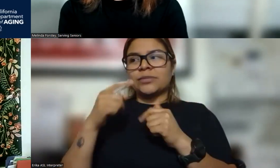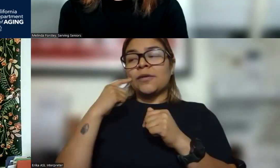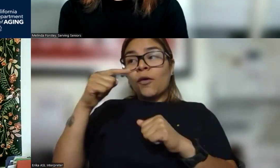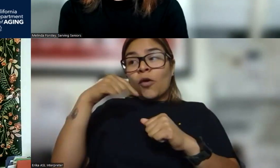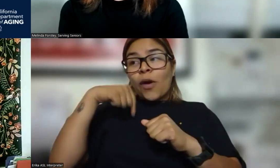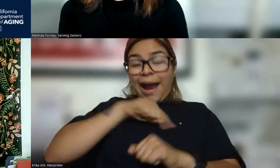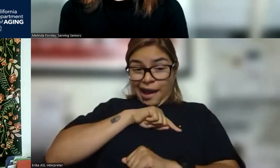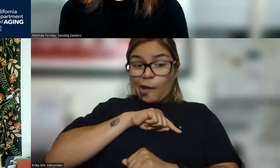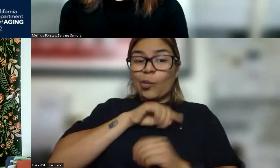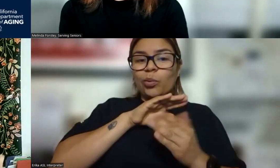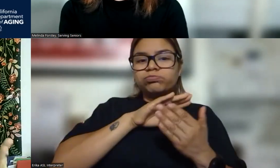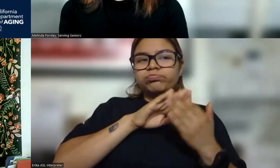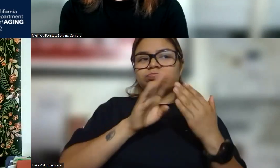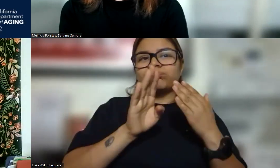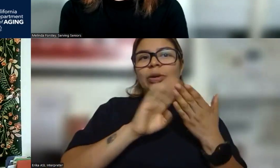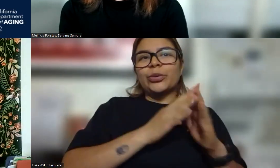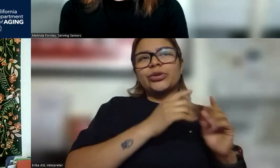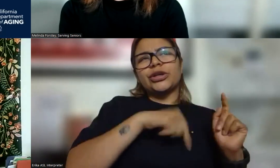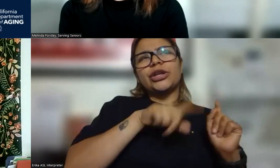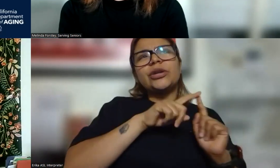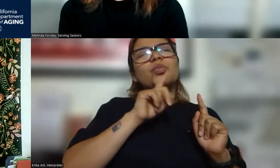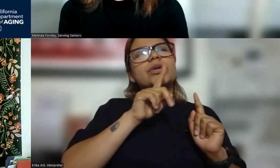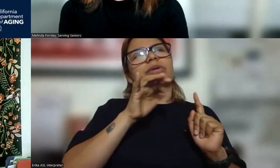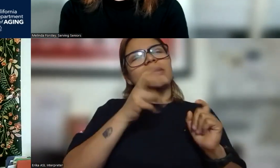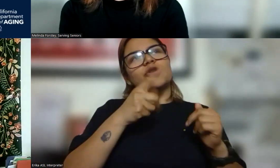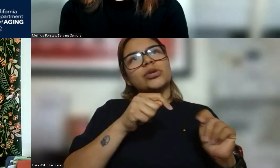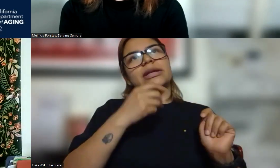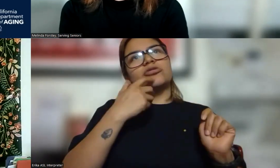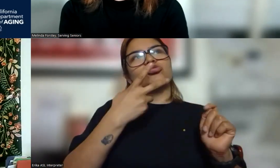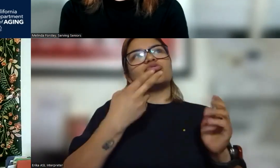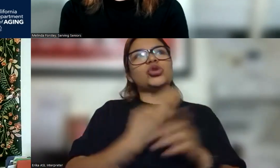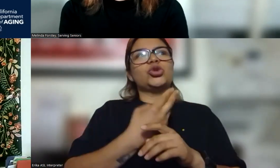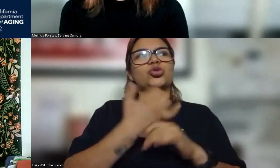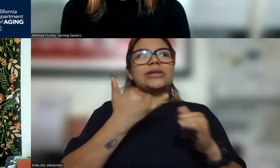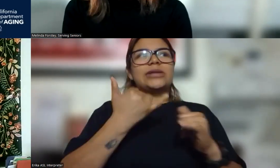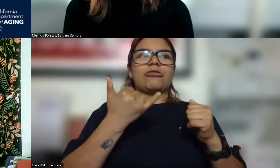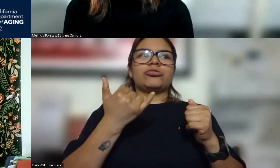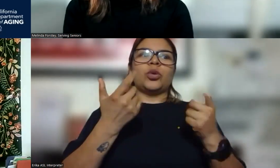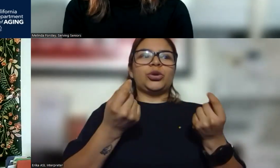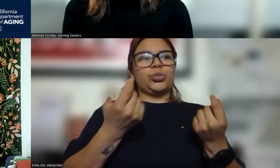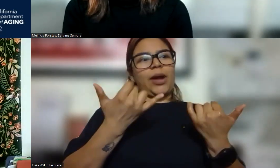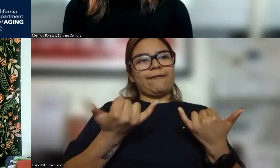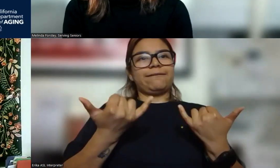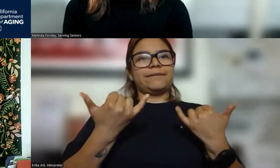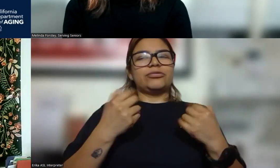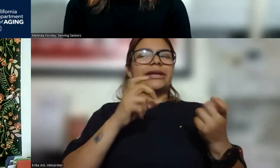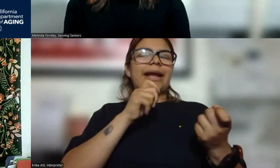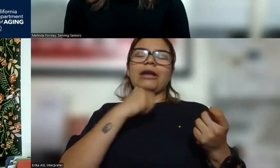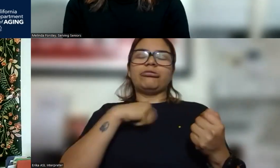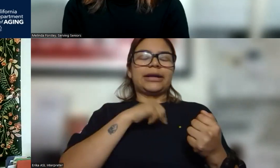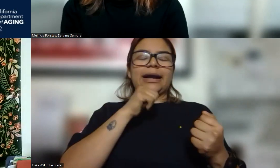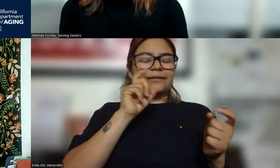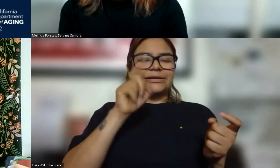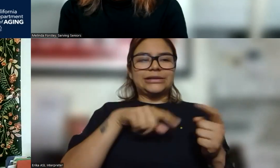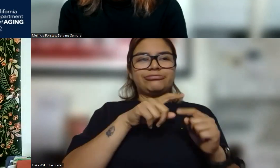county, we are using the routes really that are already in place. We haven't innovated anything yet, except for